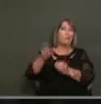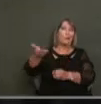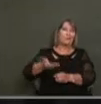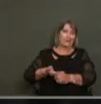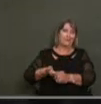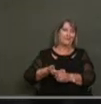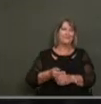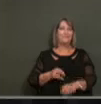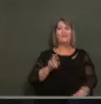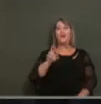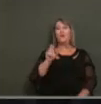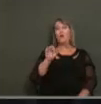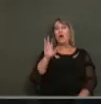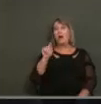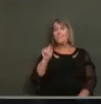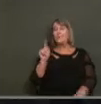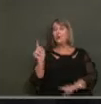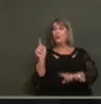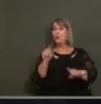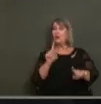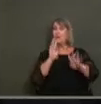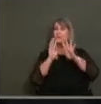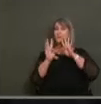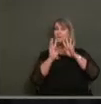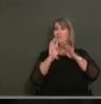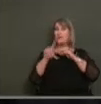and sharing with the community